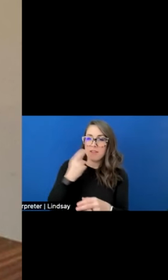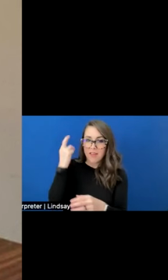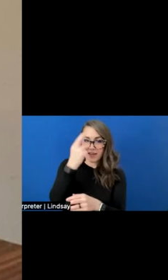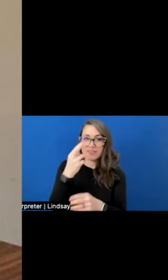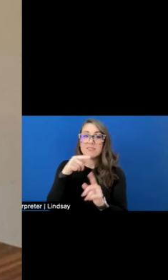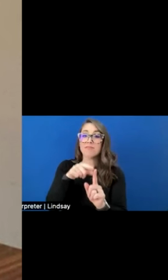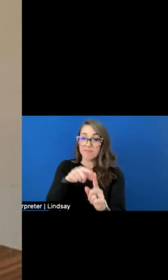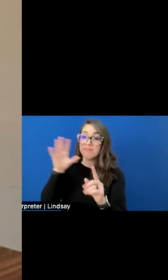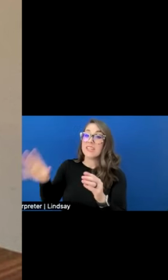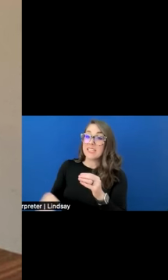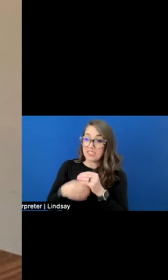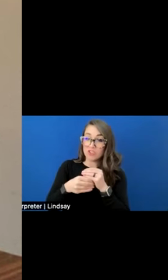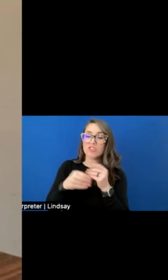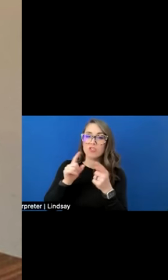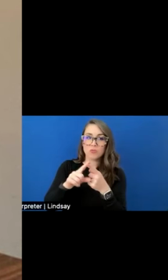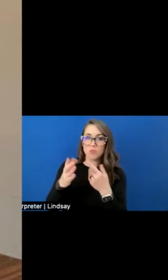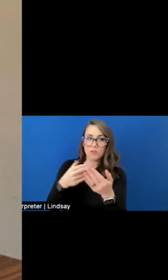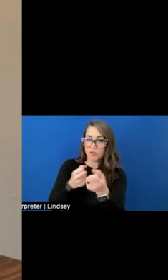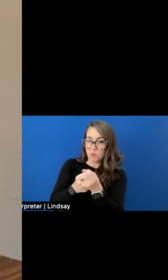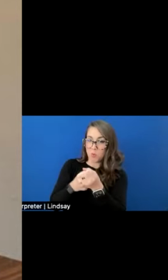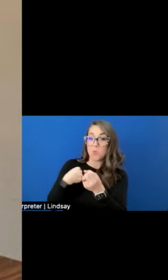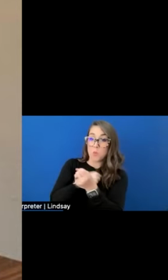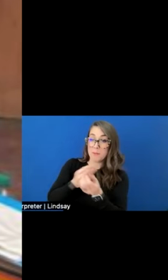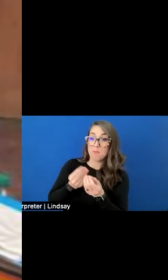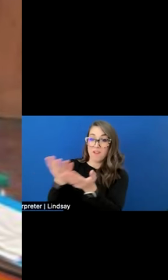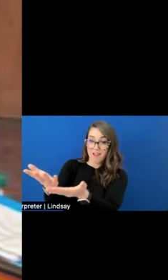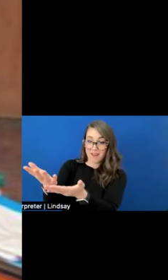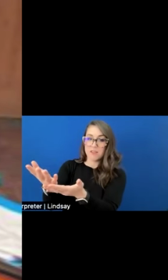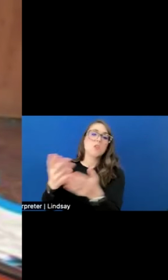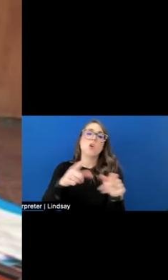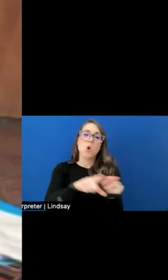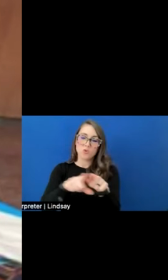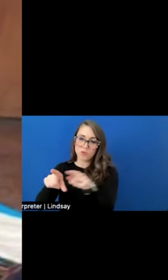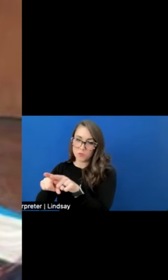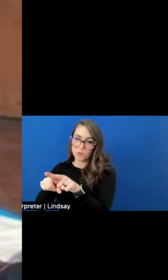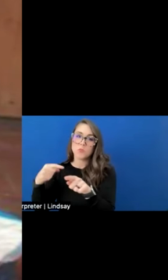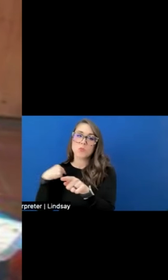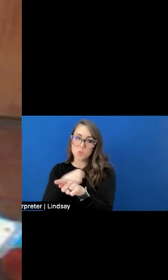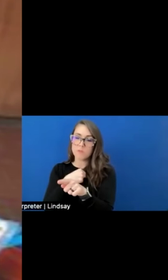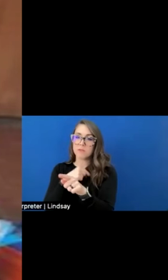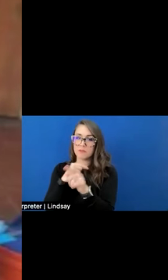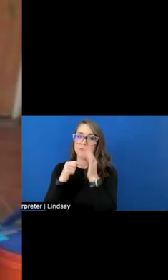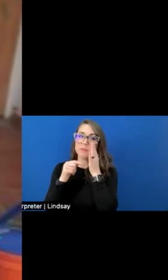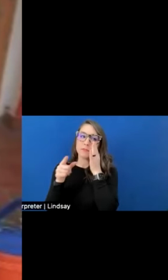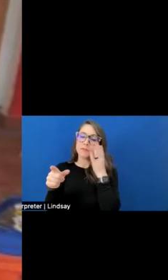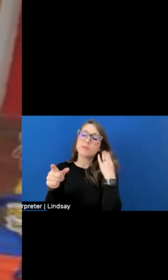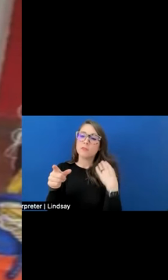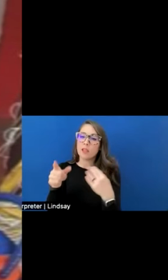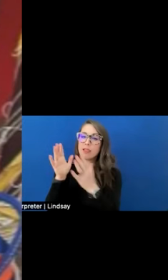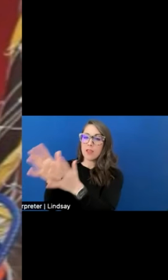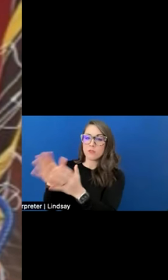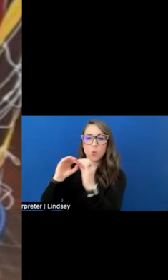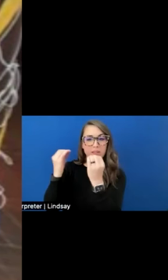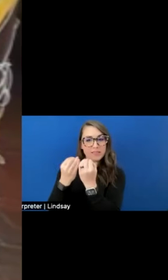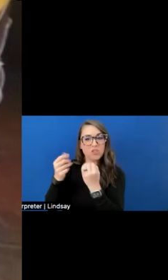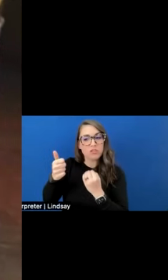to provide, we also have left an organization that is in a much better place to request